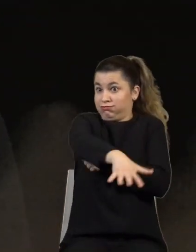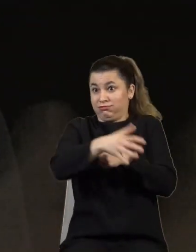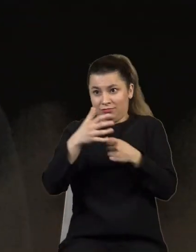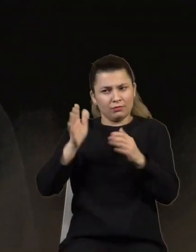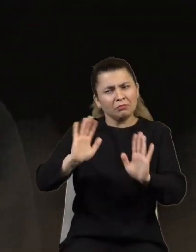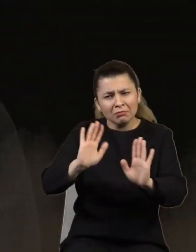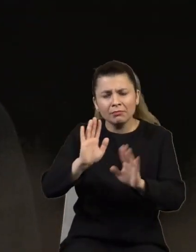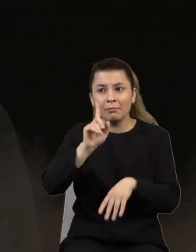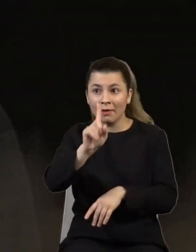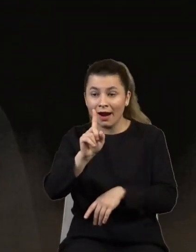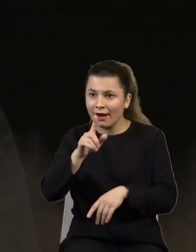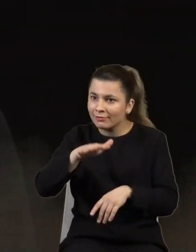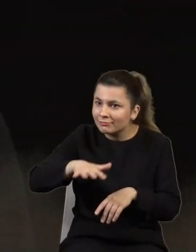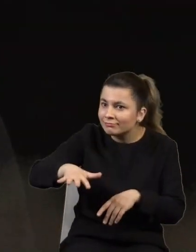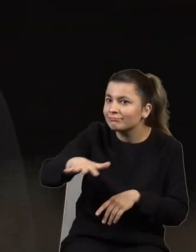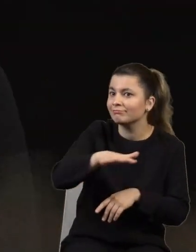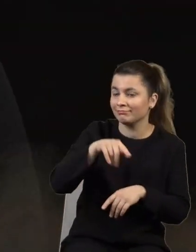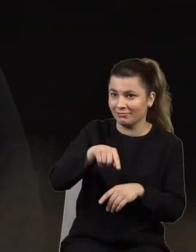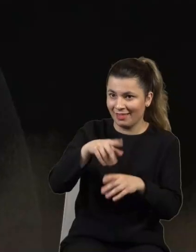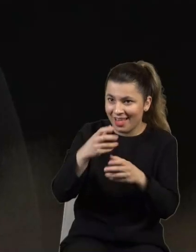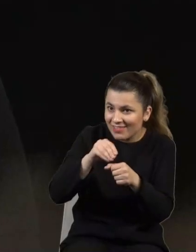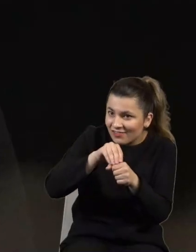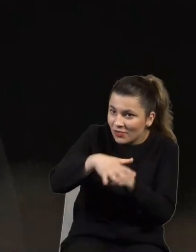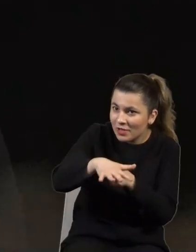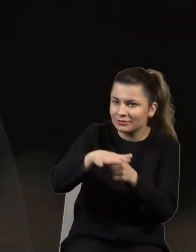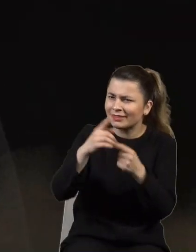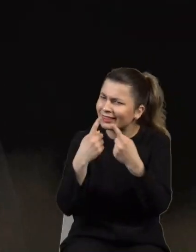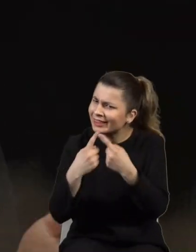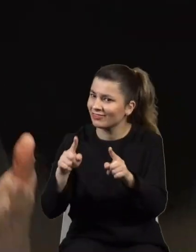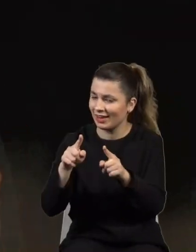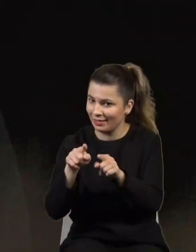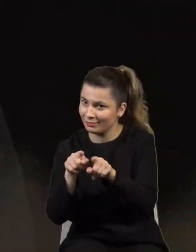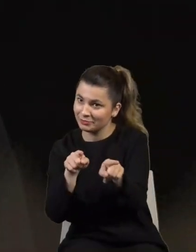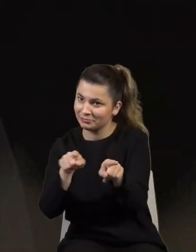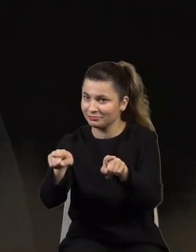social aspects that cohesion is in the end about. And if I